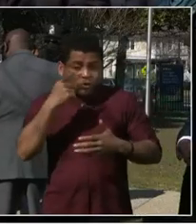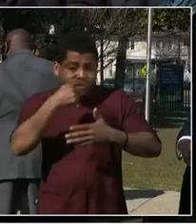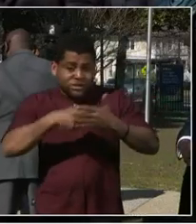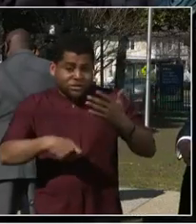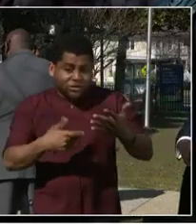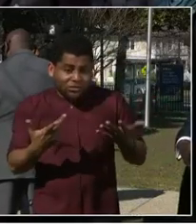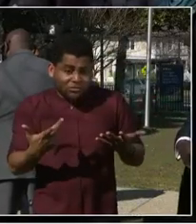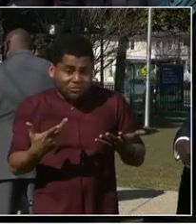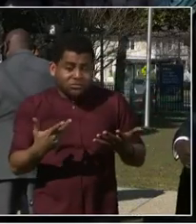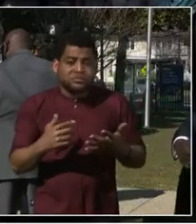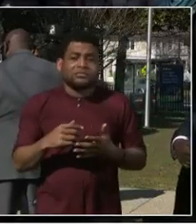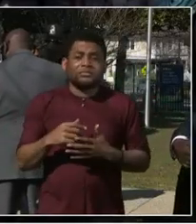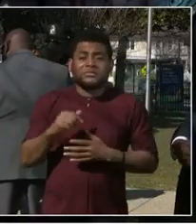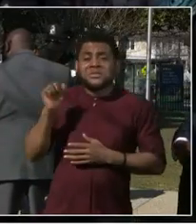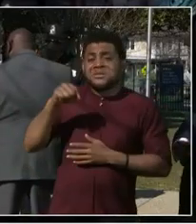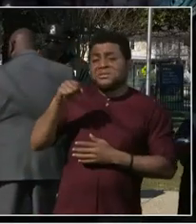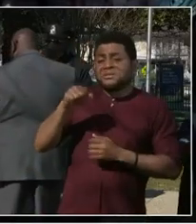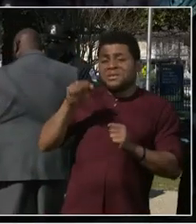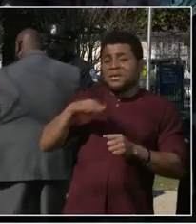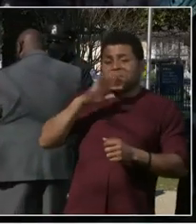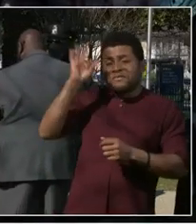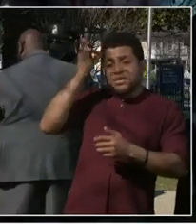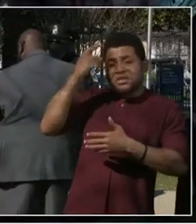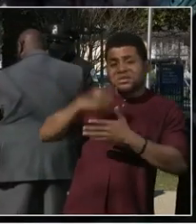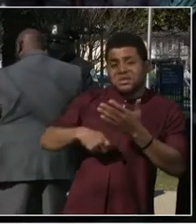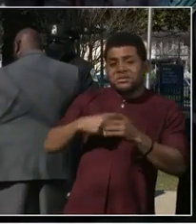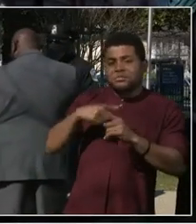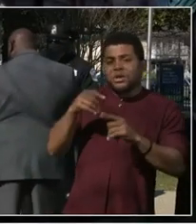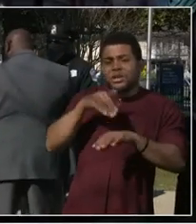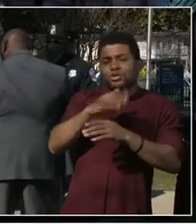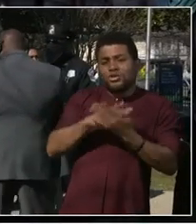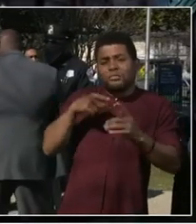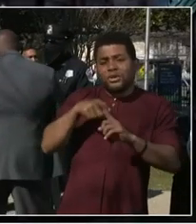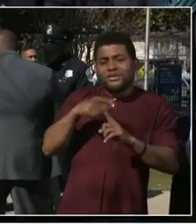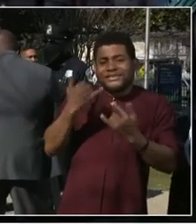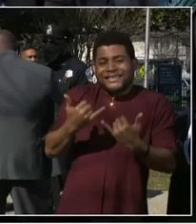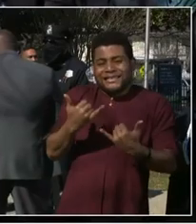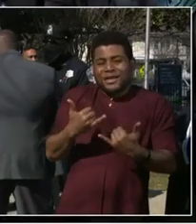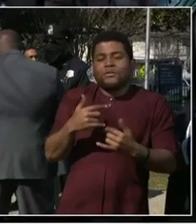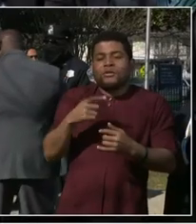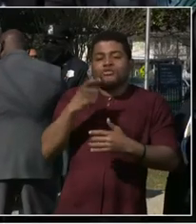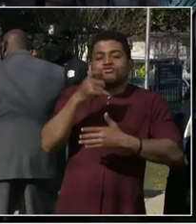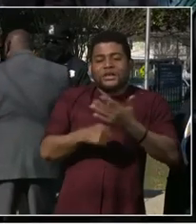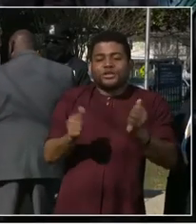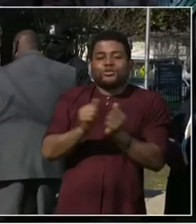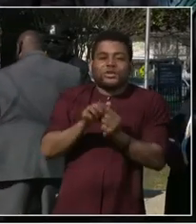Federal charges, they could come at some point, but not right today. Right now, he's being charged with the things that we've already